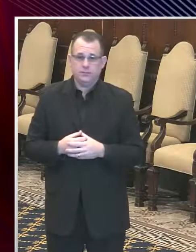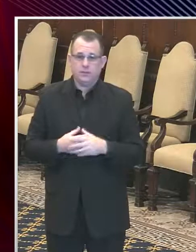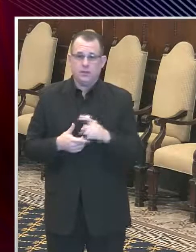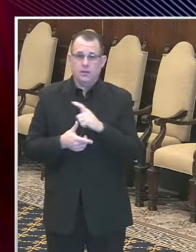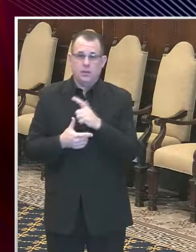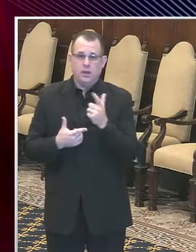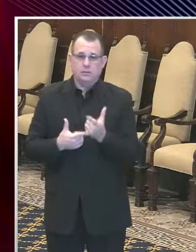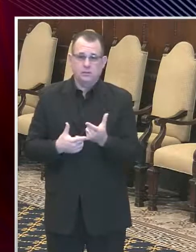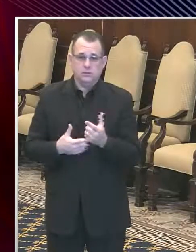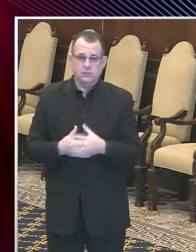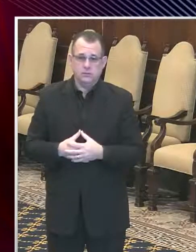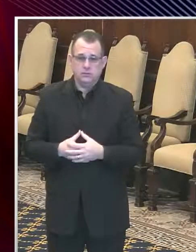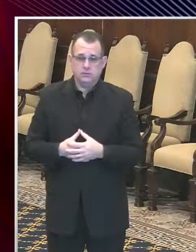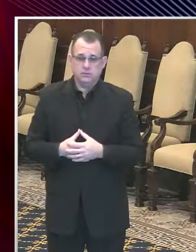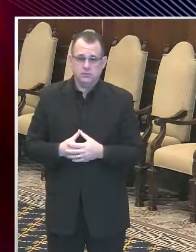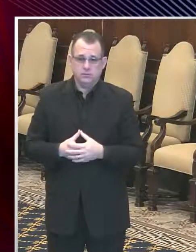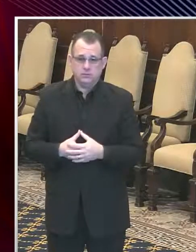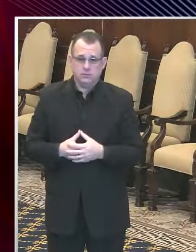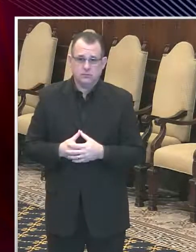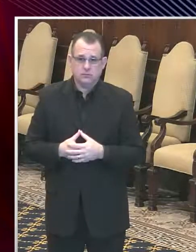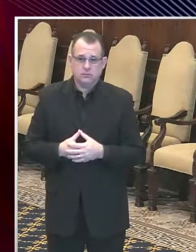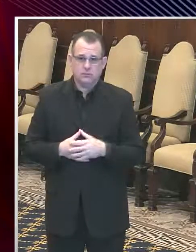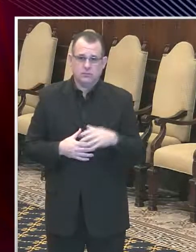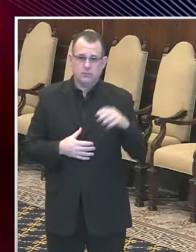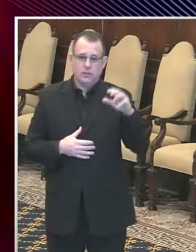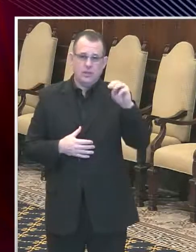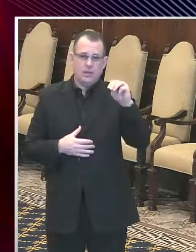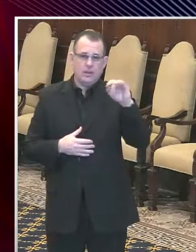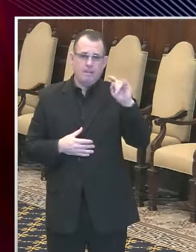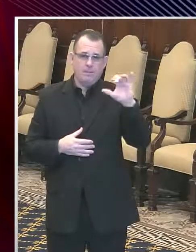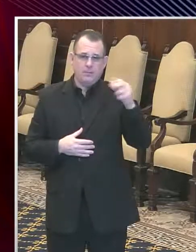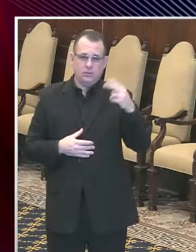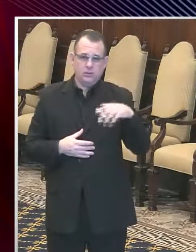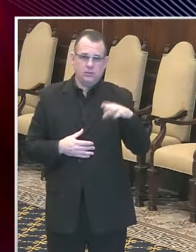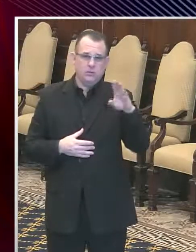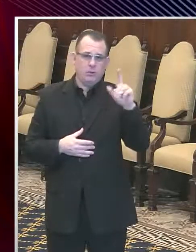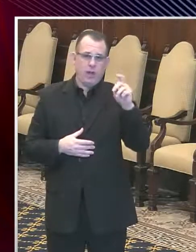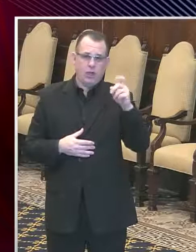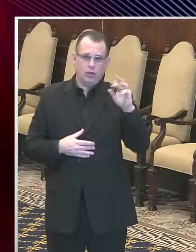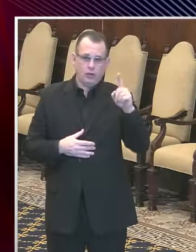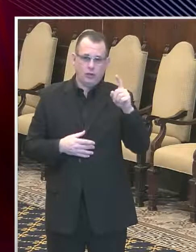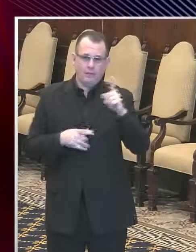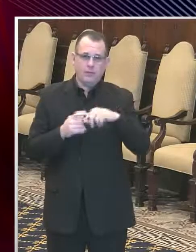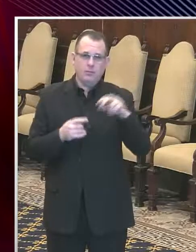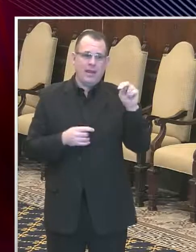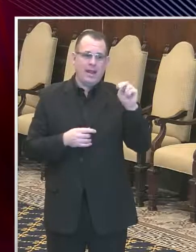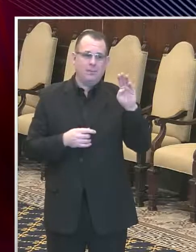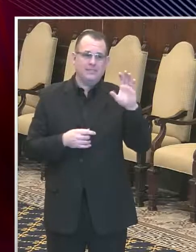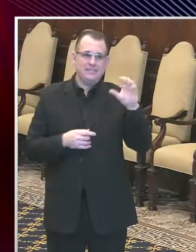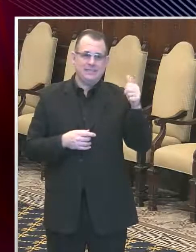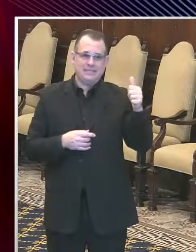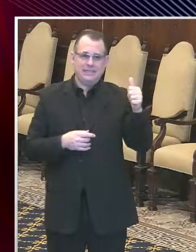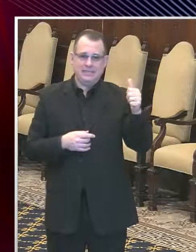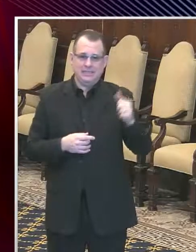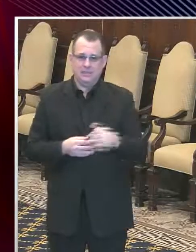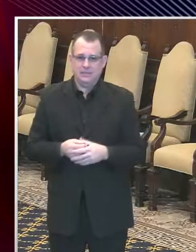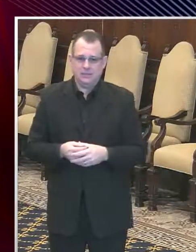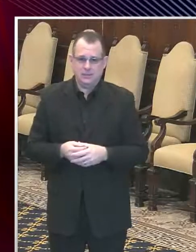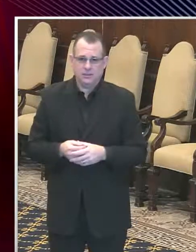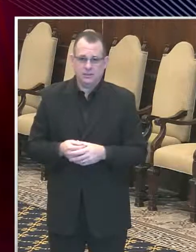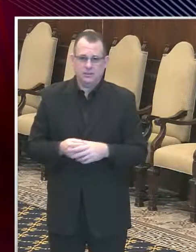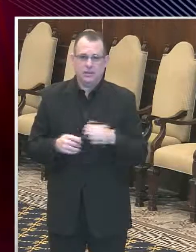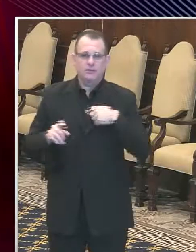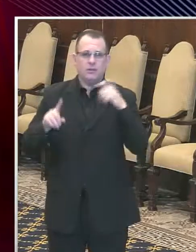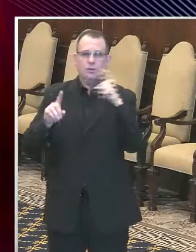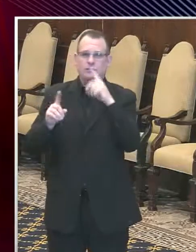Thank you, Jeff. We'll now go to Mitch Blocker at NBC 10. Mitch. Thank you. I have a couple of questions for Dr. Farley